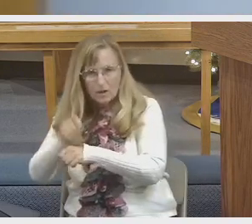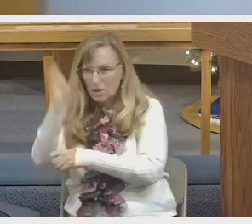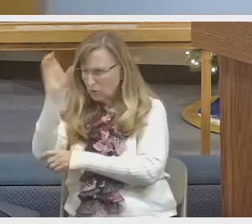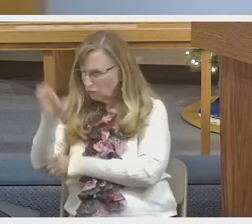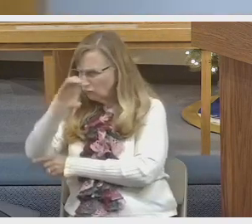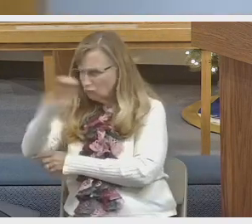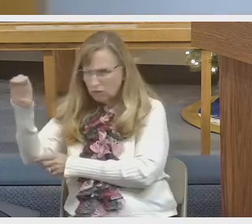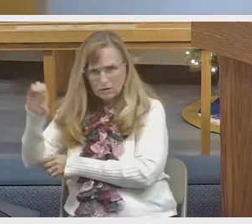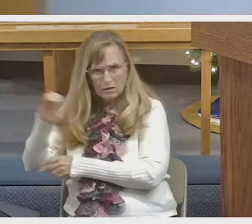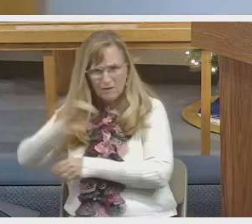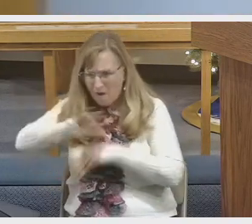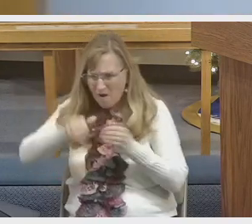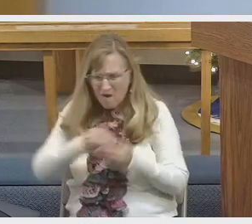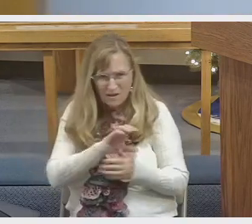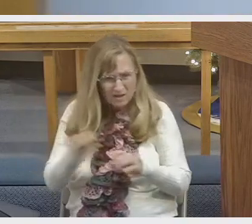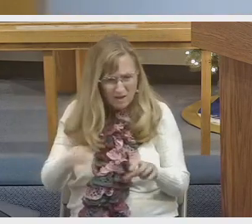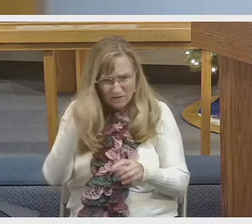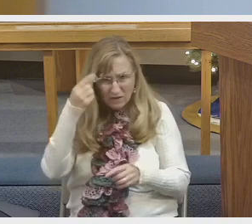was done for you.